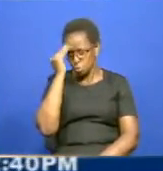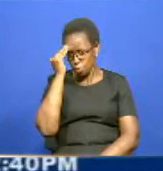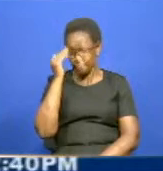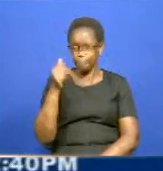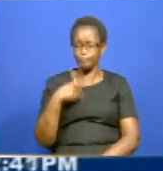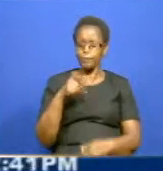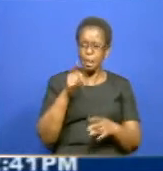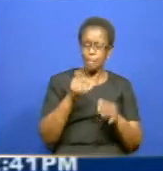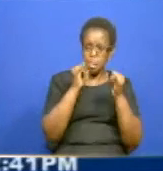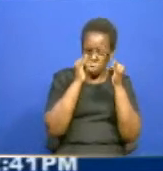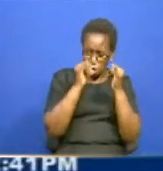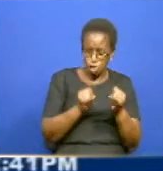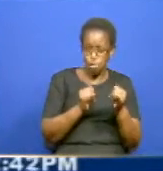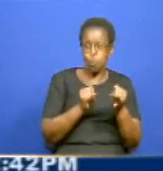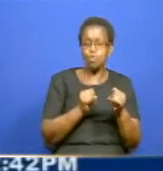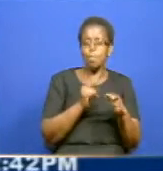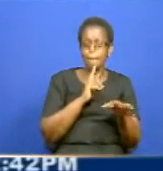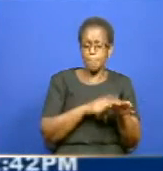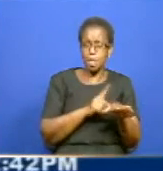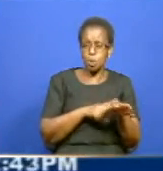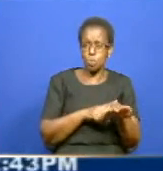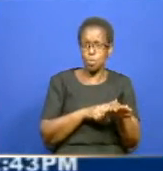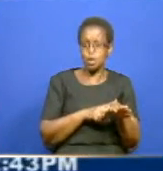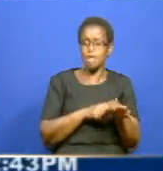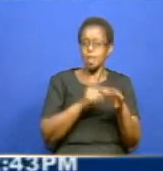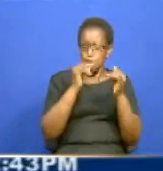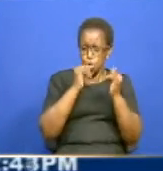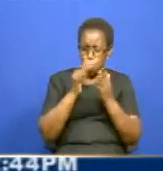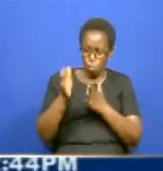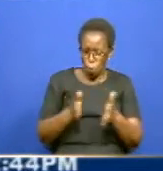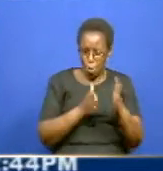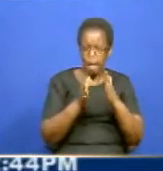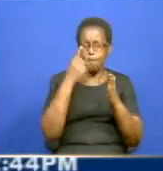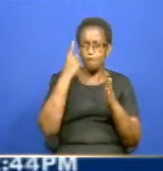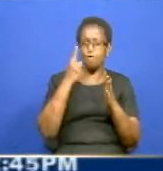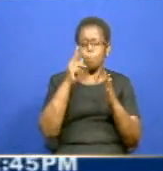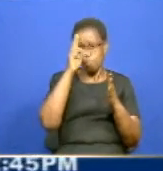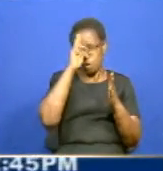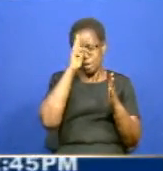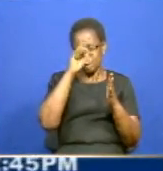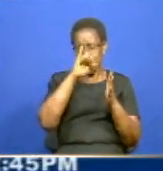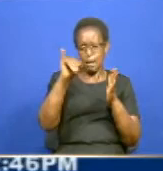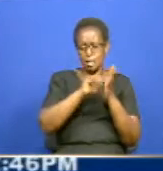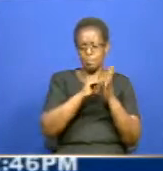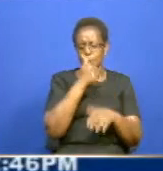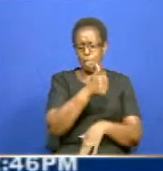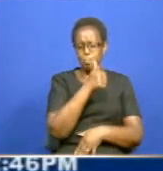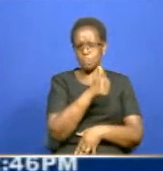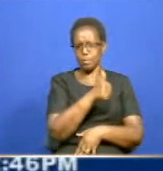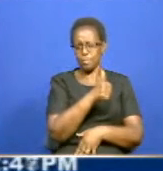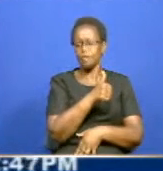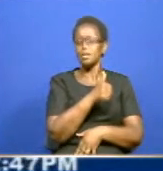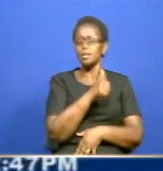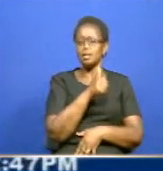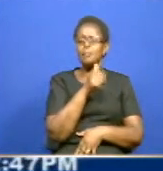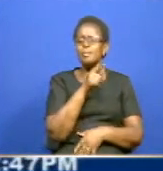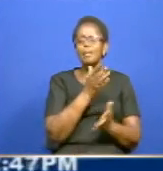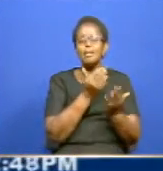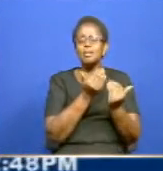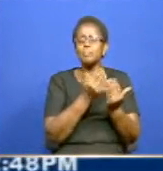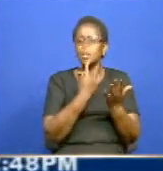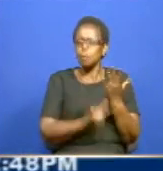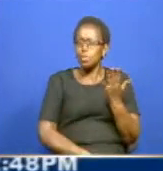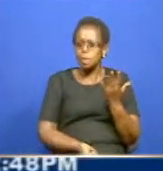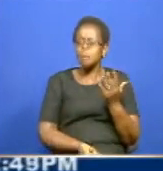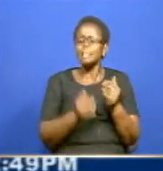and the new identification practices that are being introduced in the police service, what is the Inspector General doing